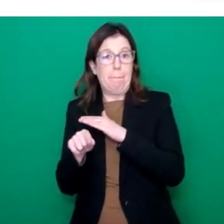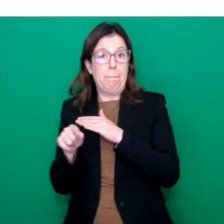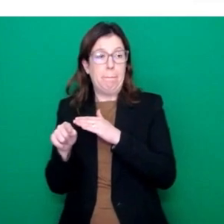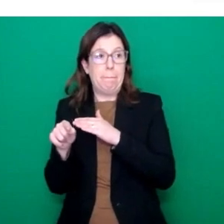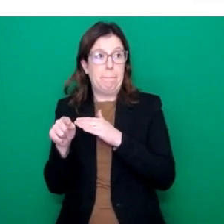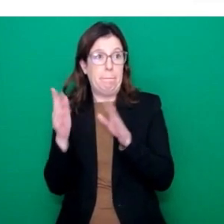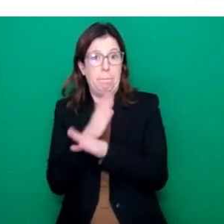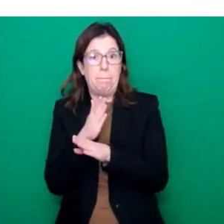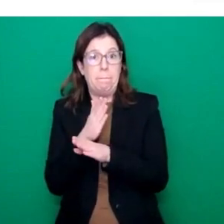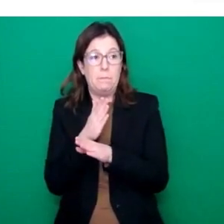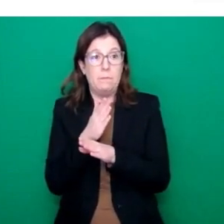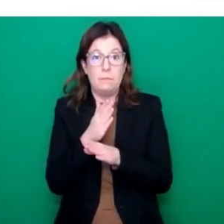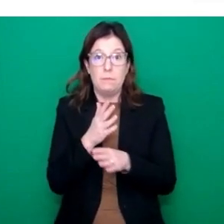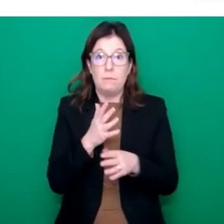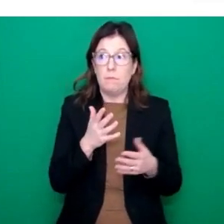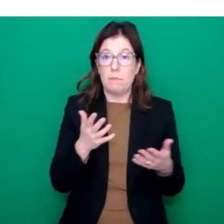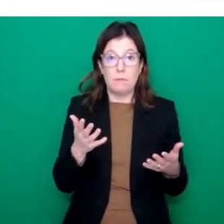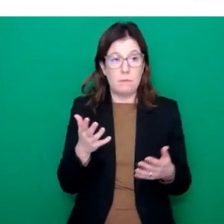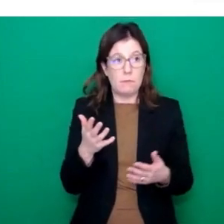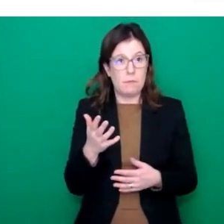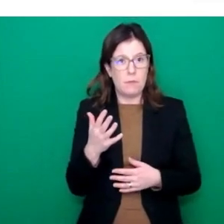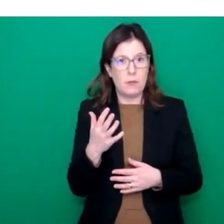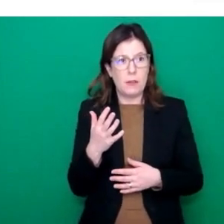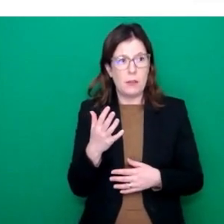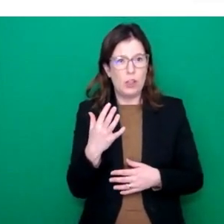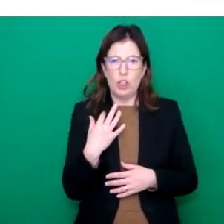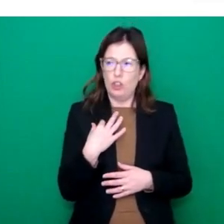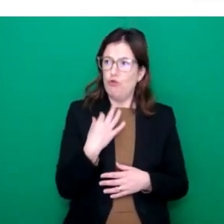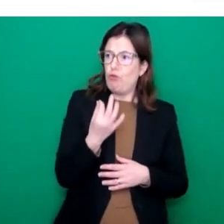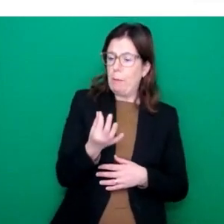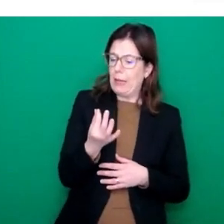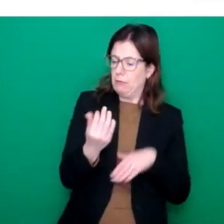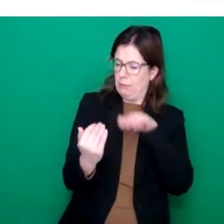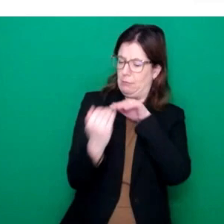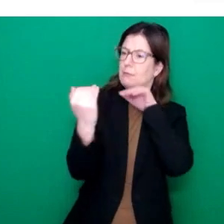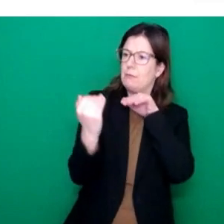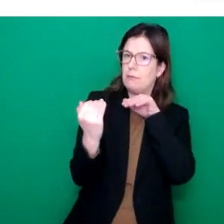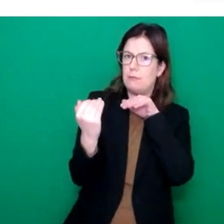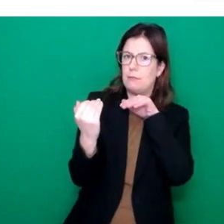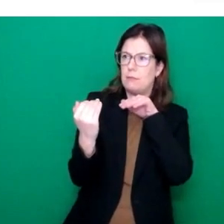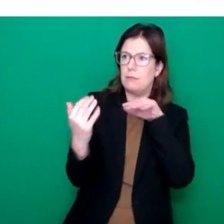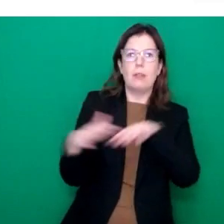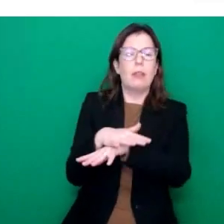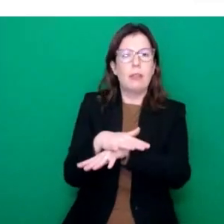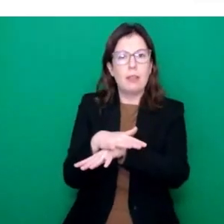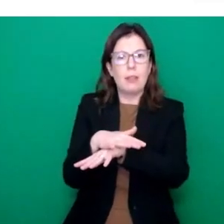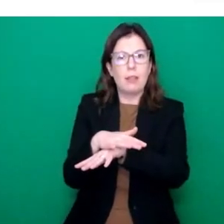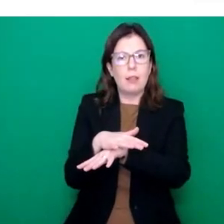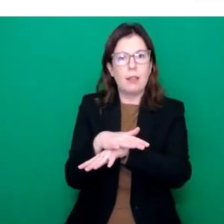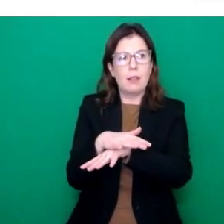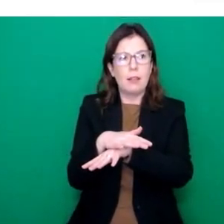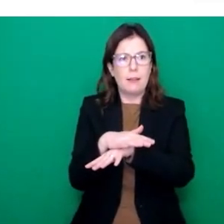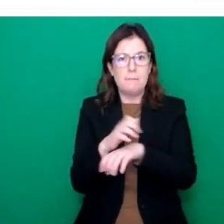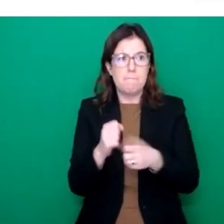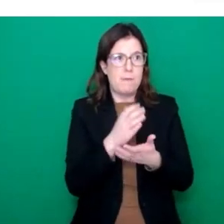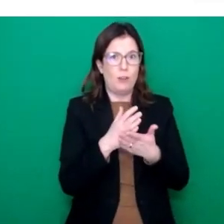therefore disguising representation of what is suitable for us or within our comfort zones